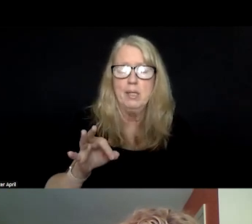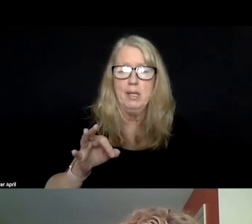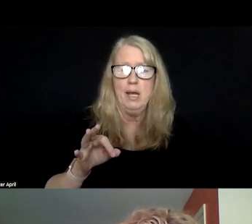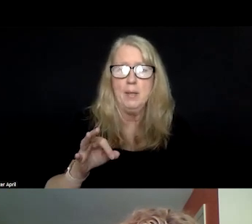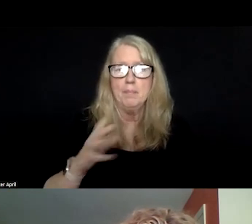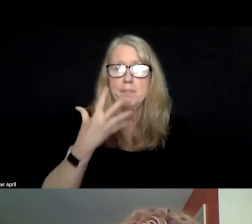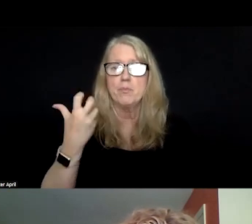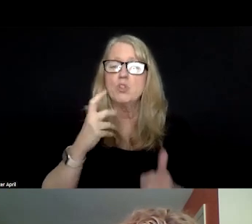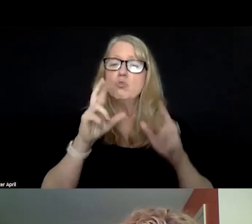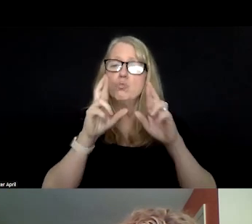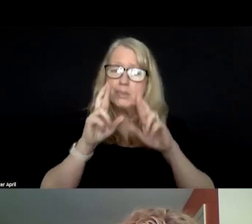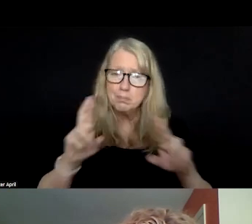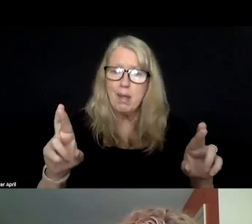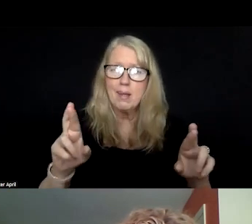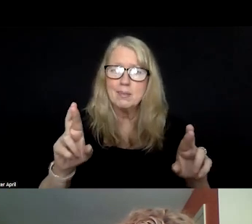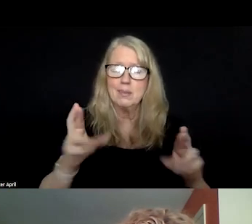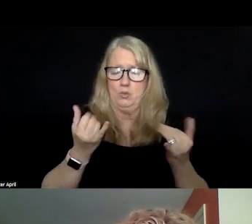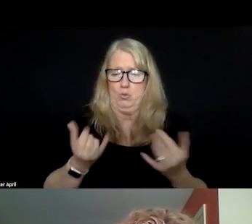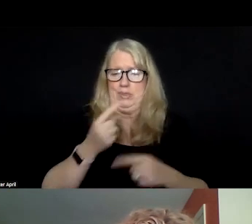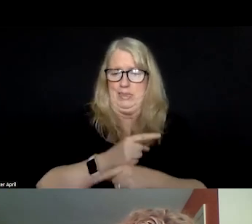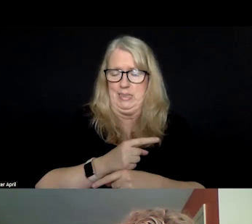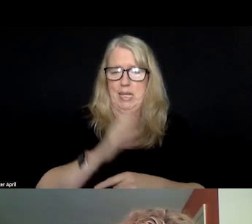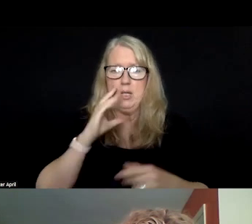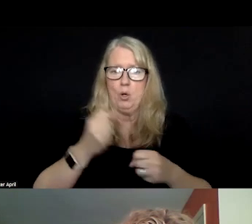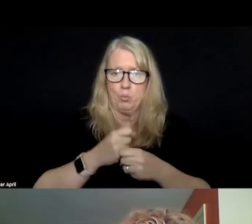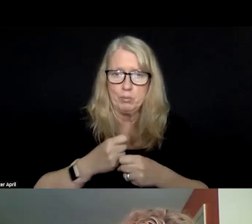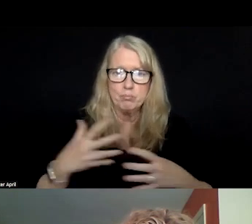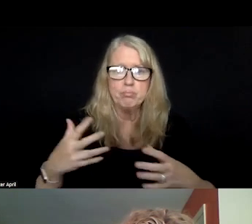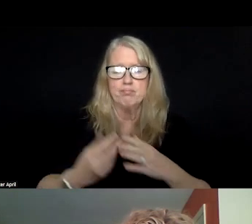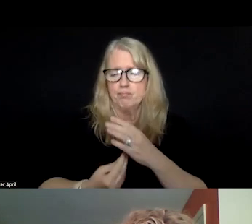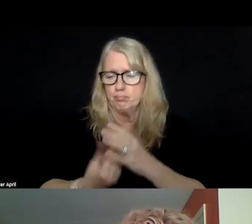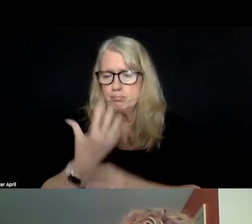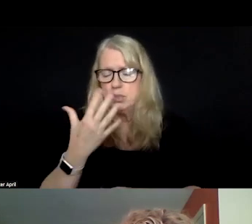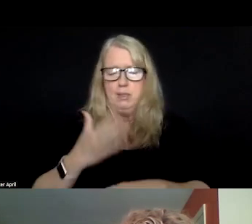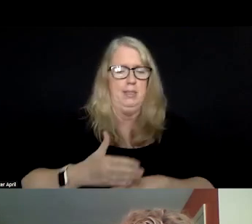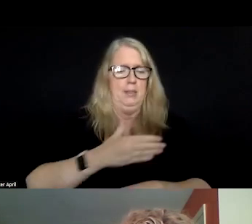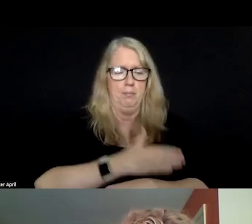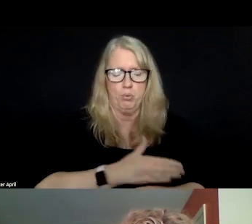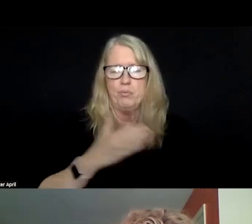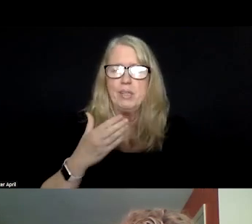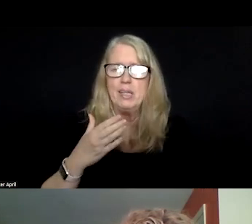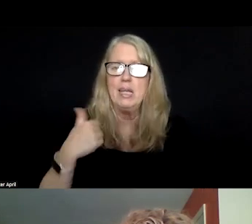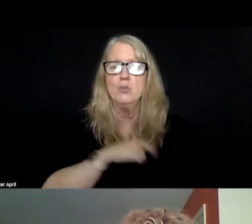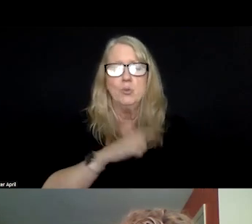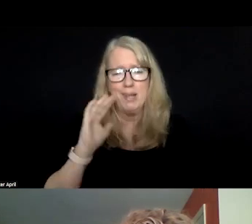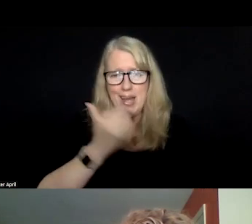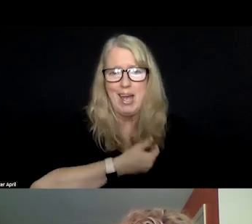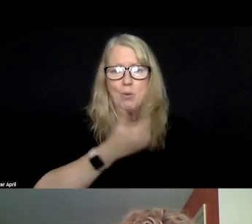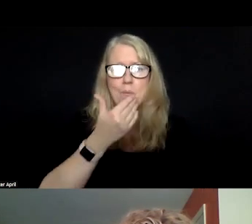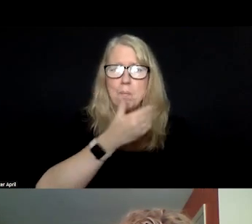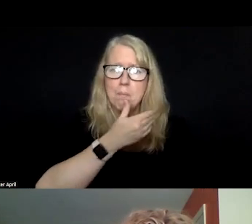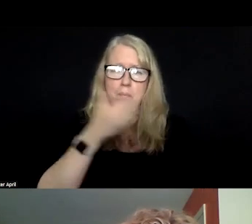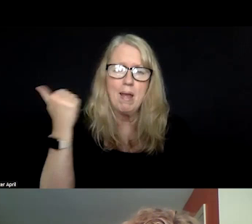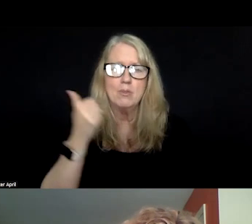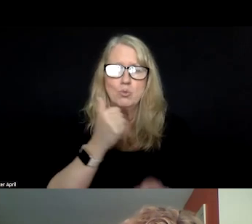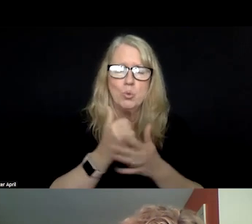of respect where we are today, and that we are growing and we are improving and we are doing our best to